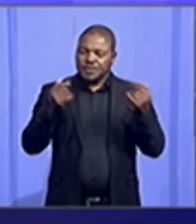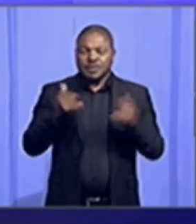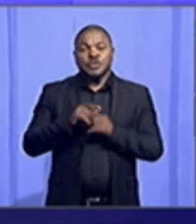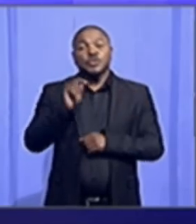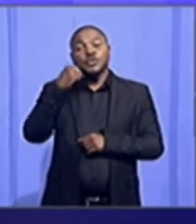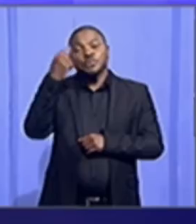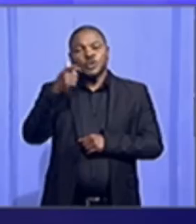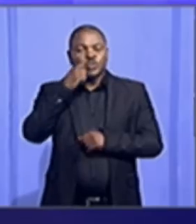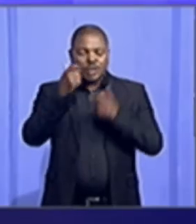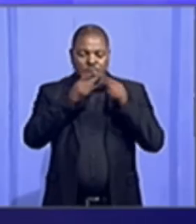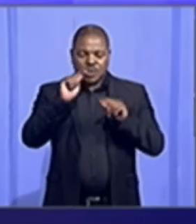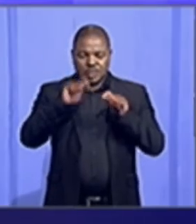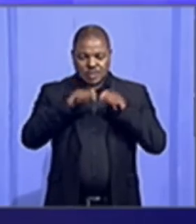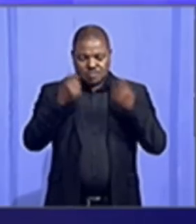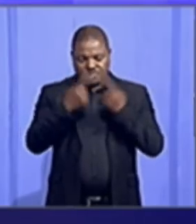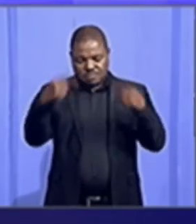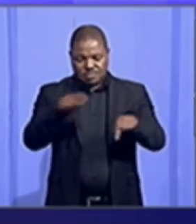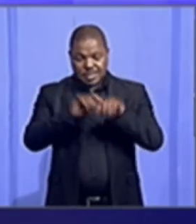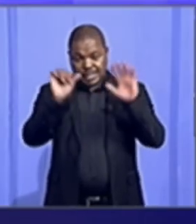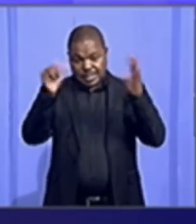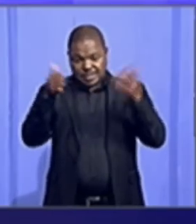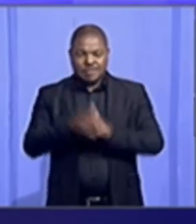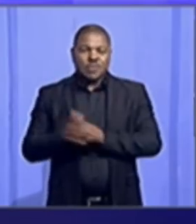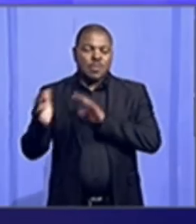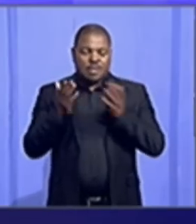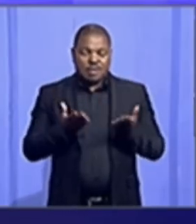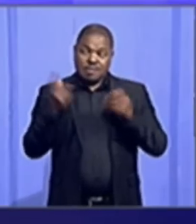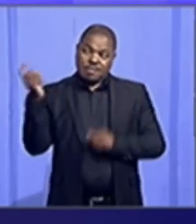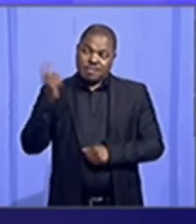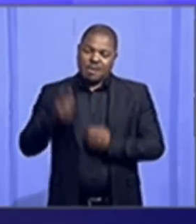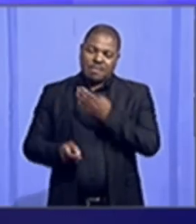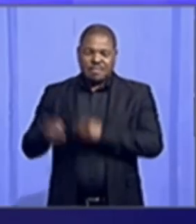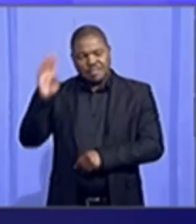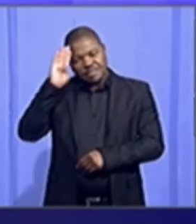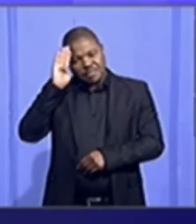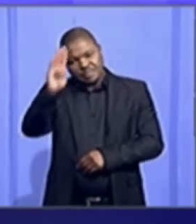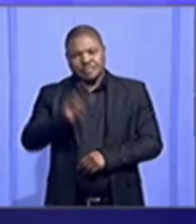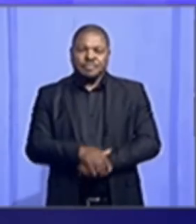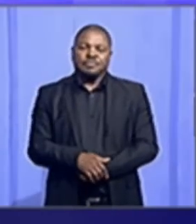wa ditaba tsa Setswana ho sane ka hora ya botshelela ho latela bolipi khotso.